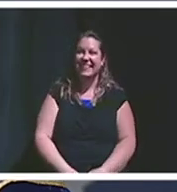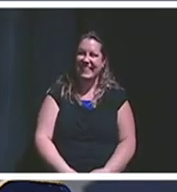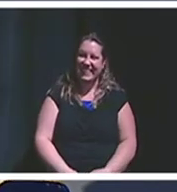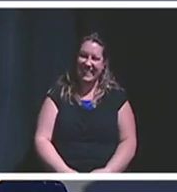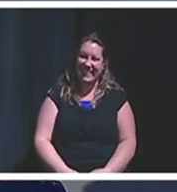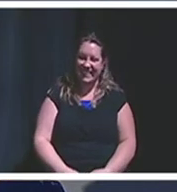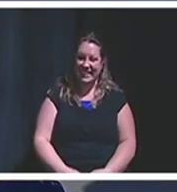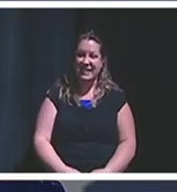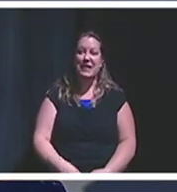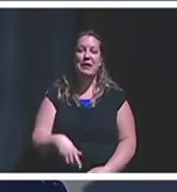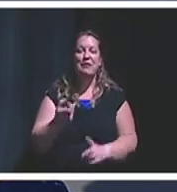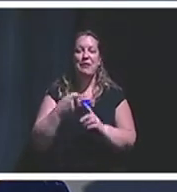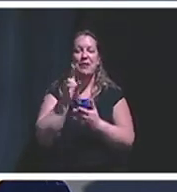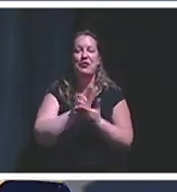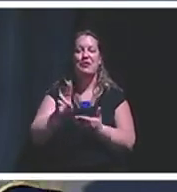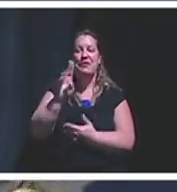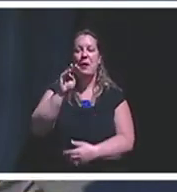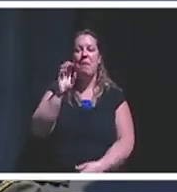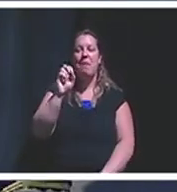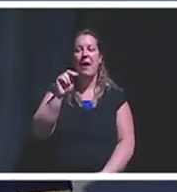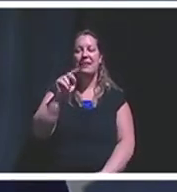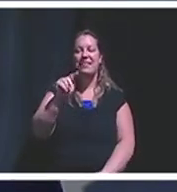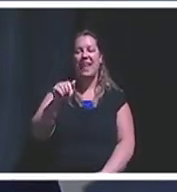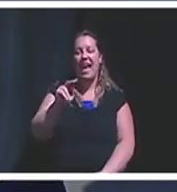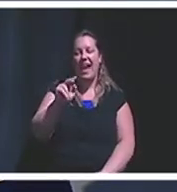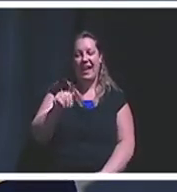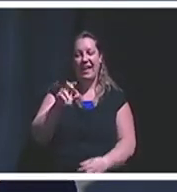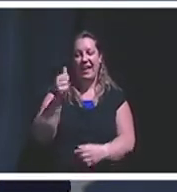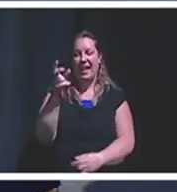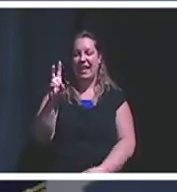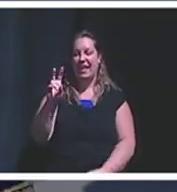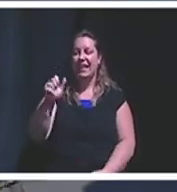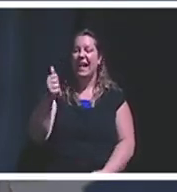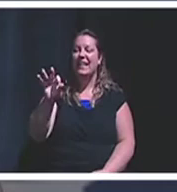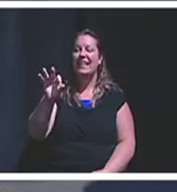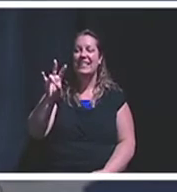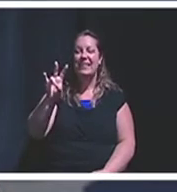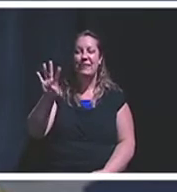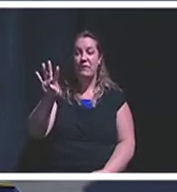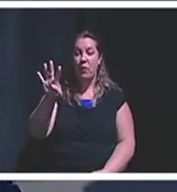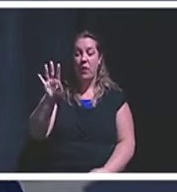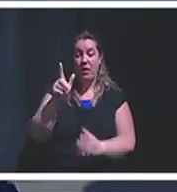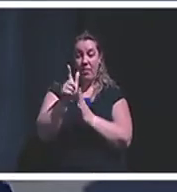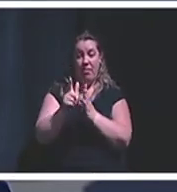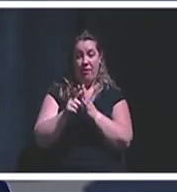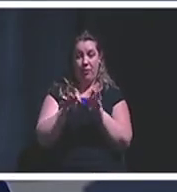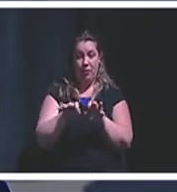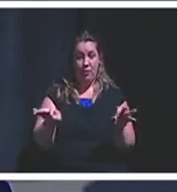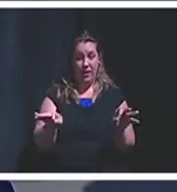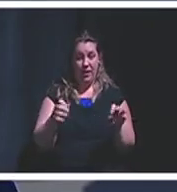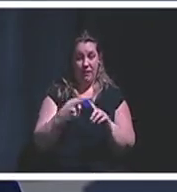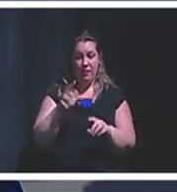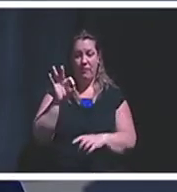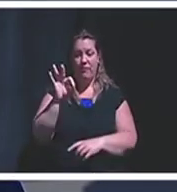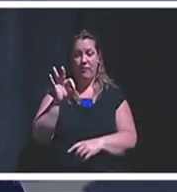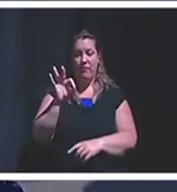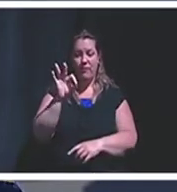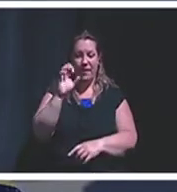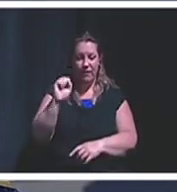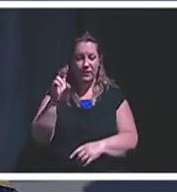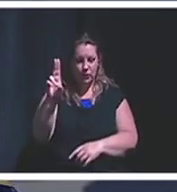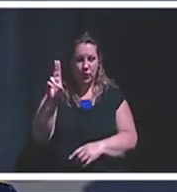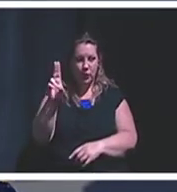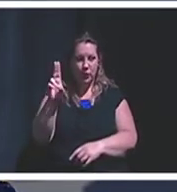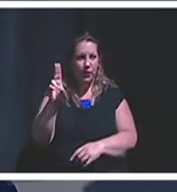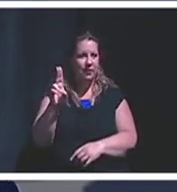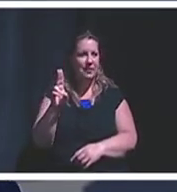from the University of Montana in 1974, and his law degree from Florida State University